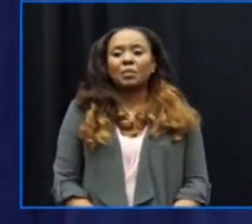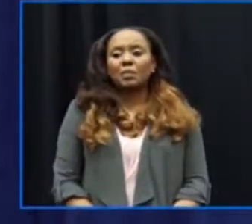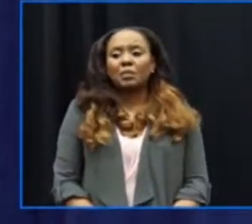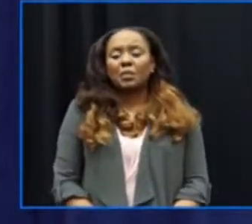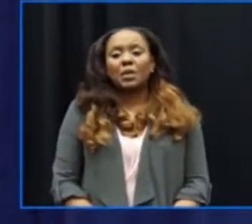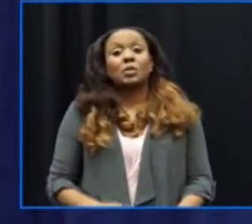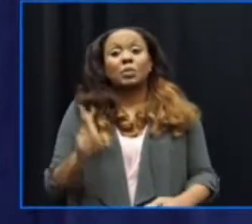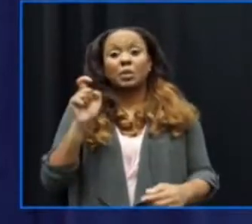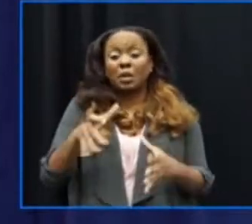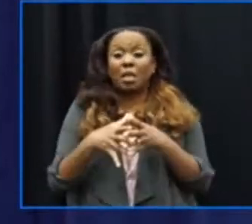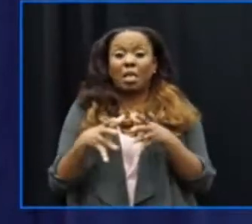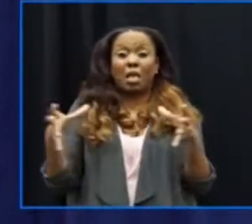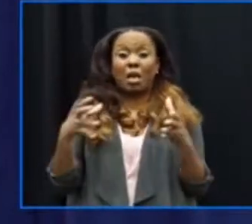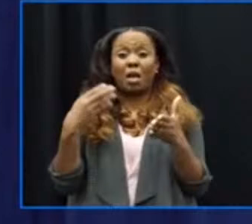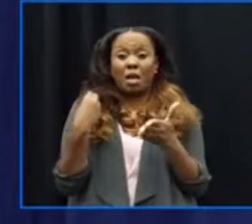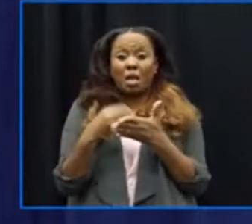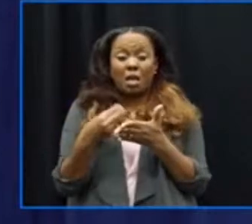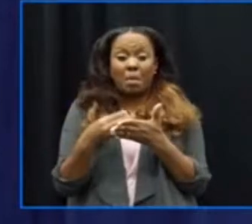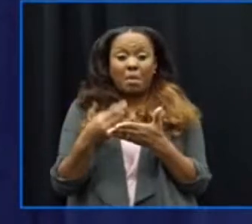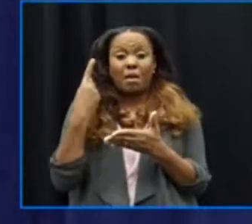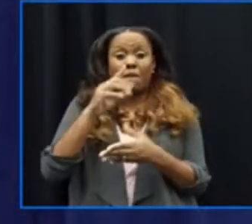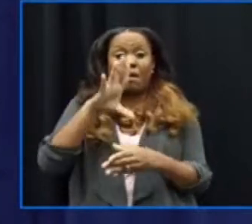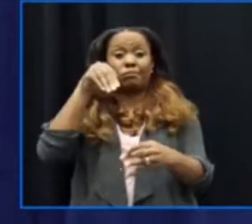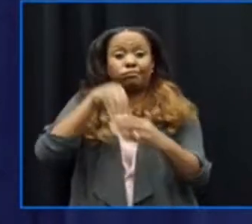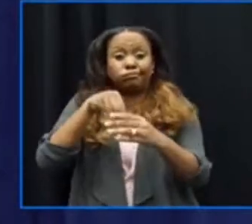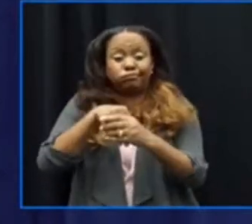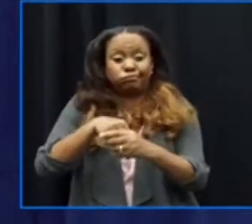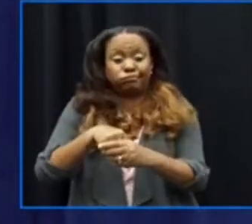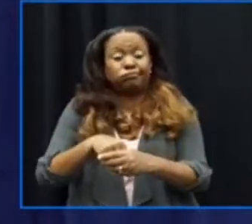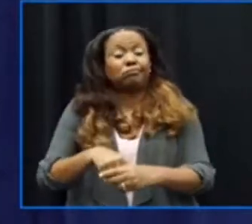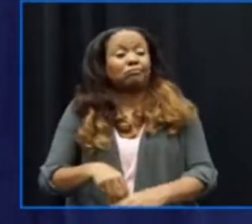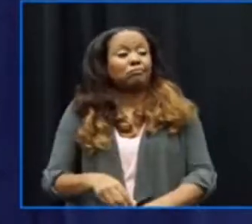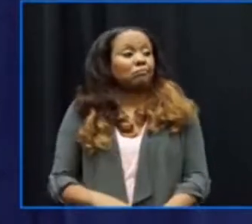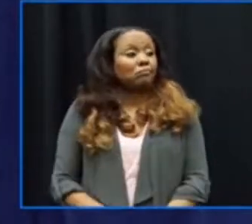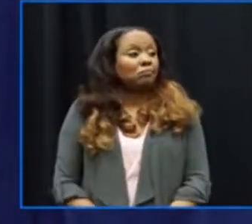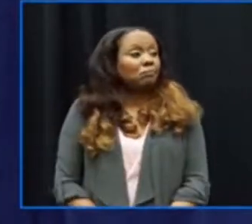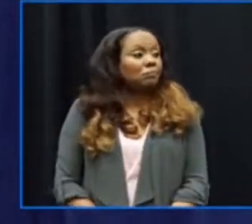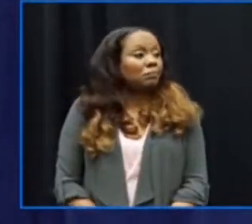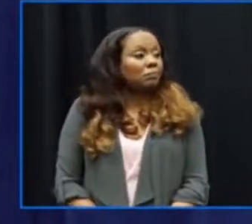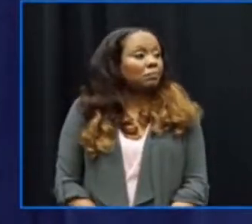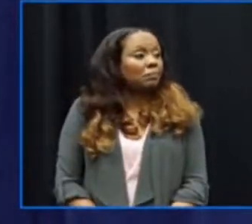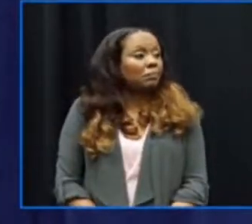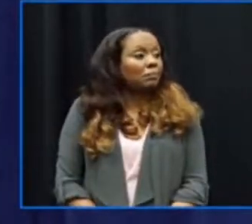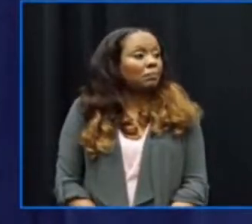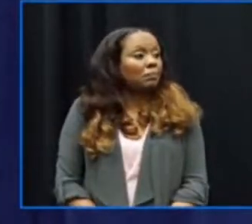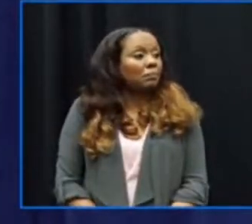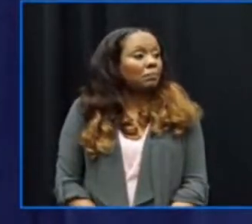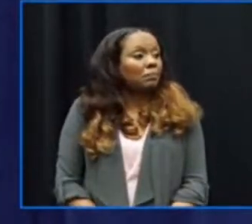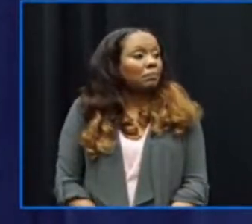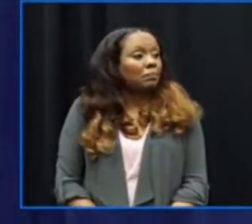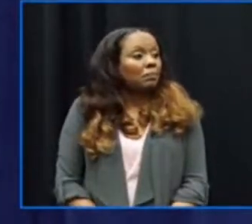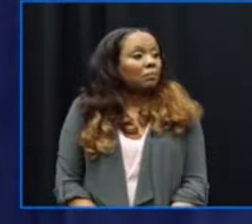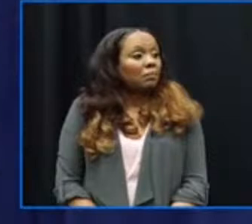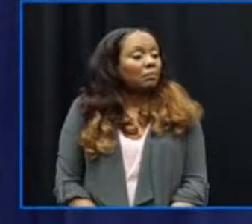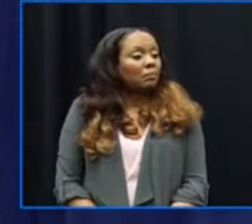to be filled. And there are very few options from which a gap can be filled. And so the challenge right now is to find